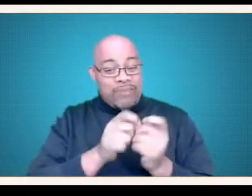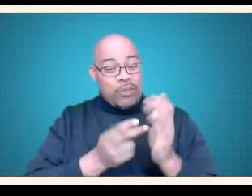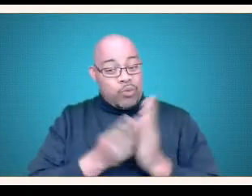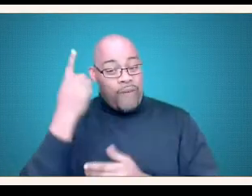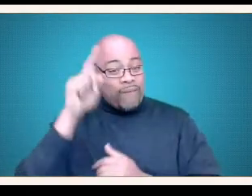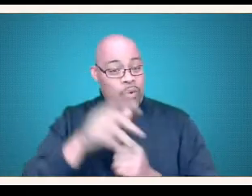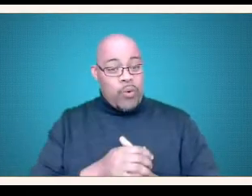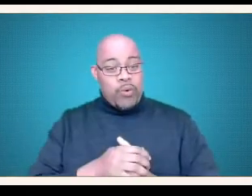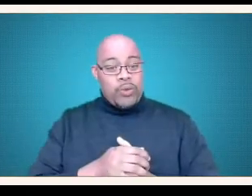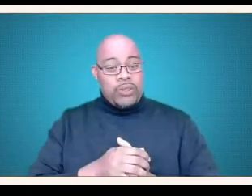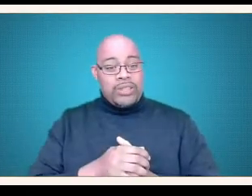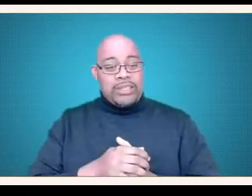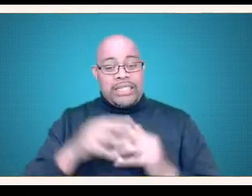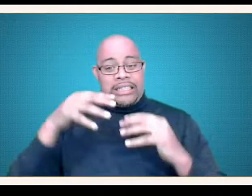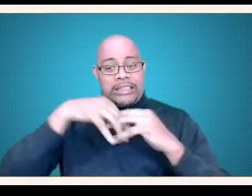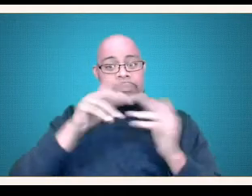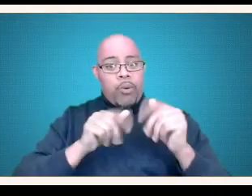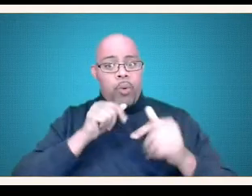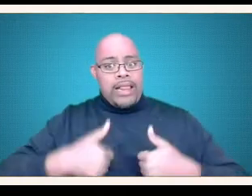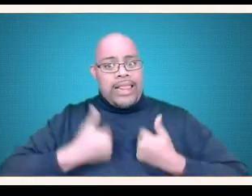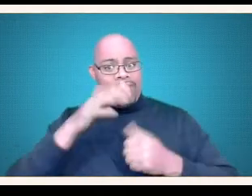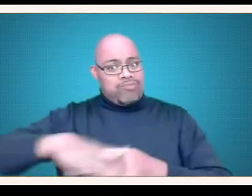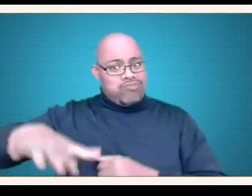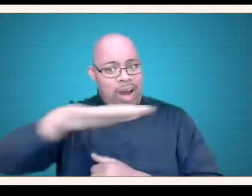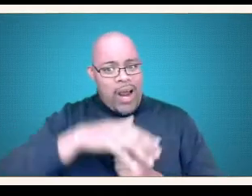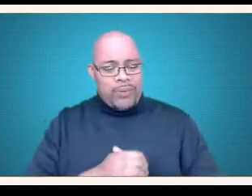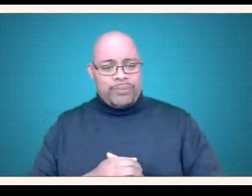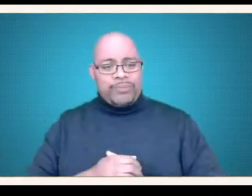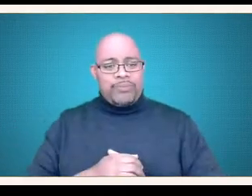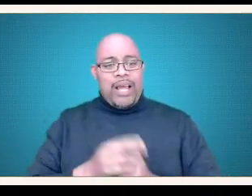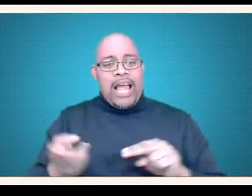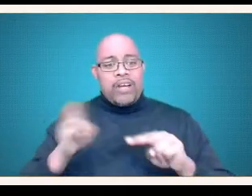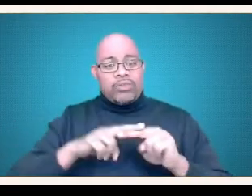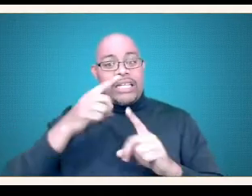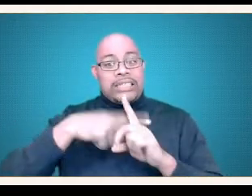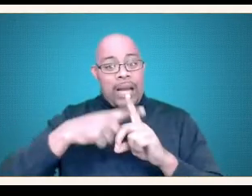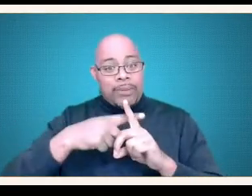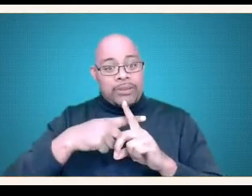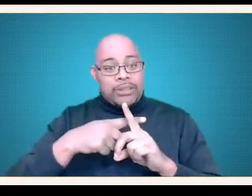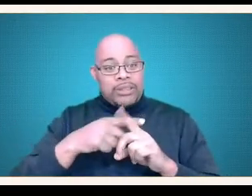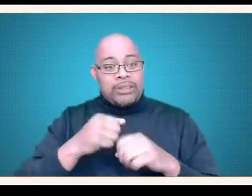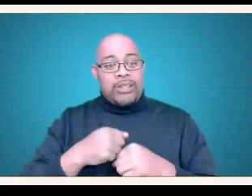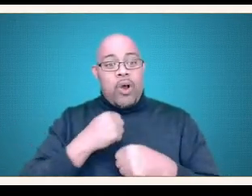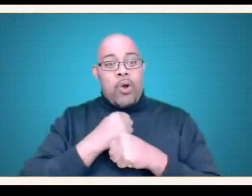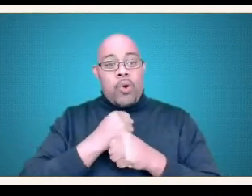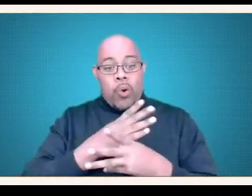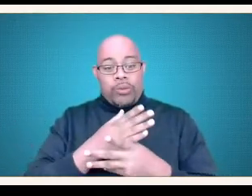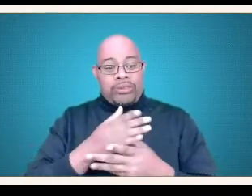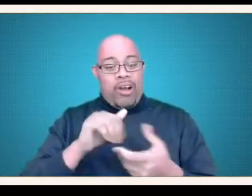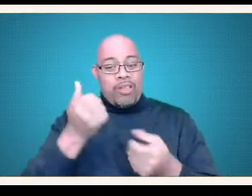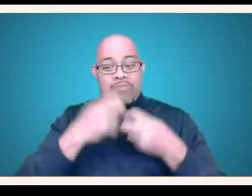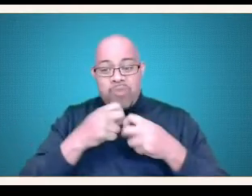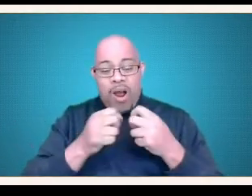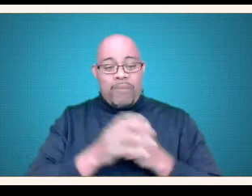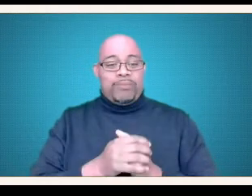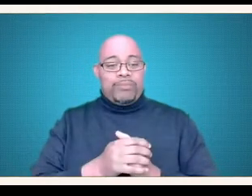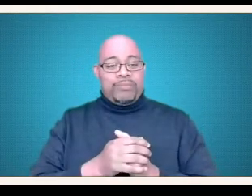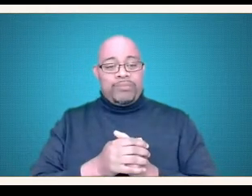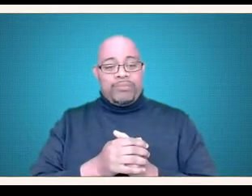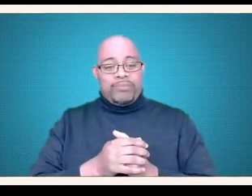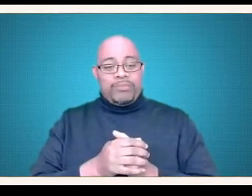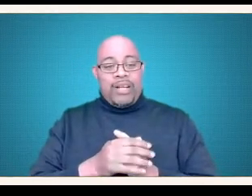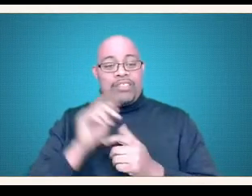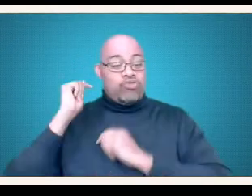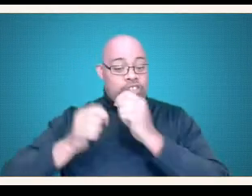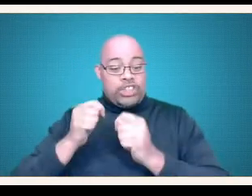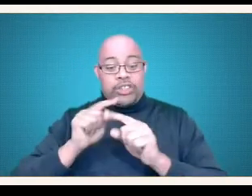this is particularly true for the indigenous people that live in the Arctic, where increases in temperature are occurring at faster rates than in other latitudes